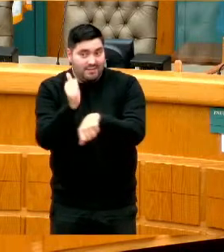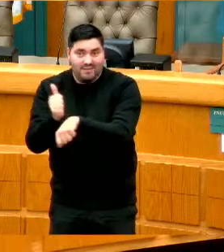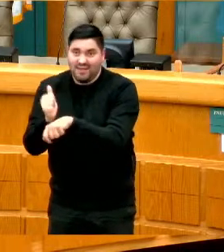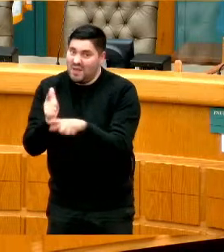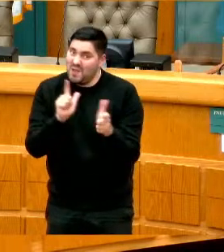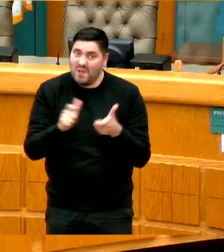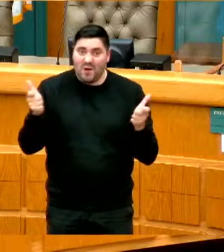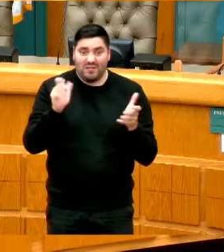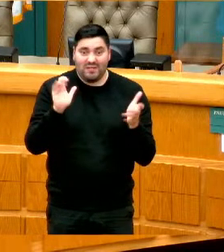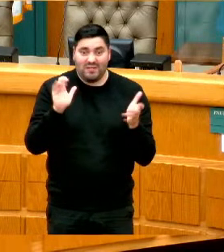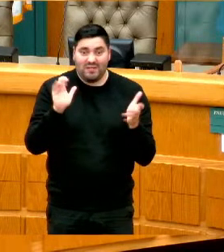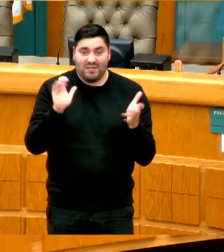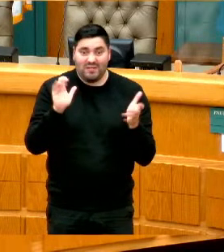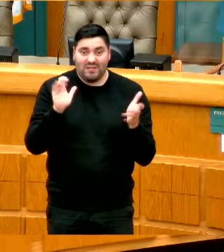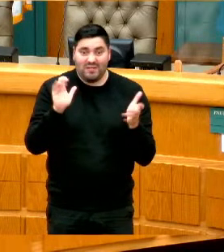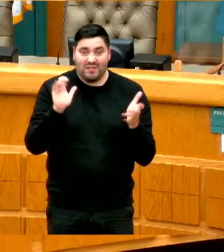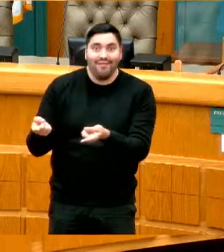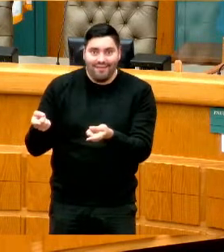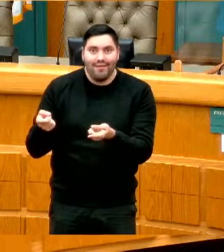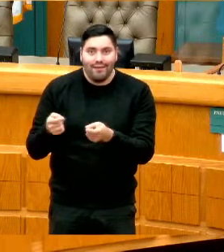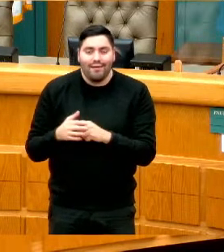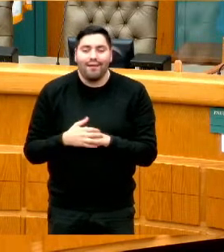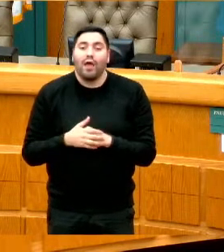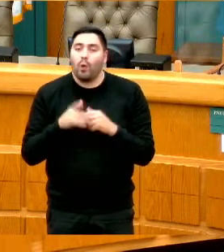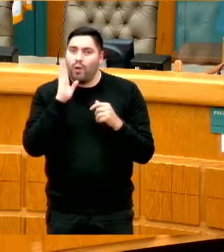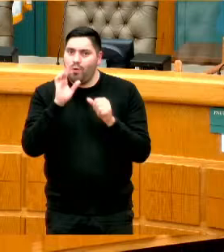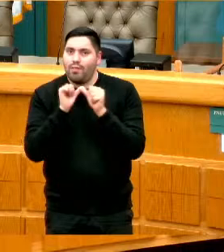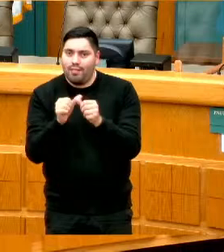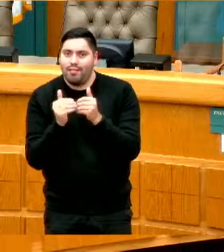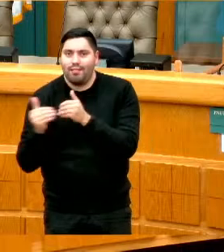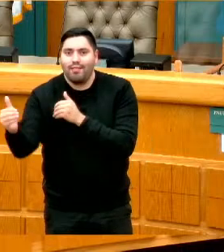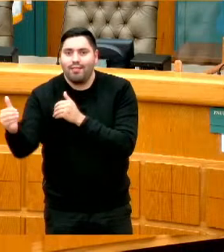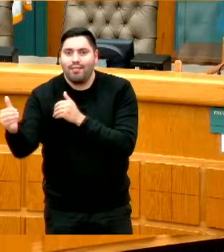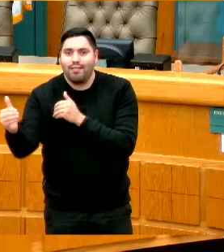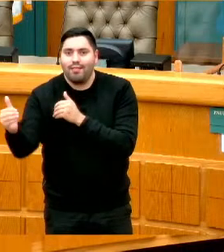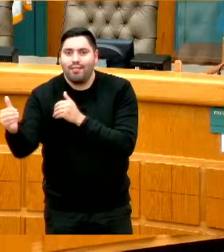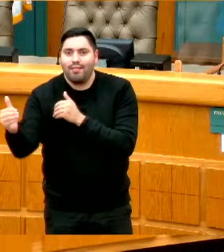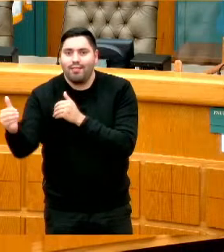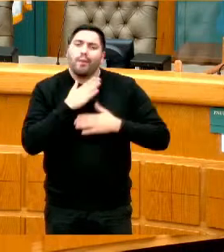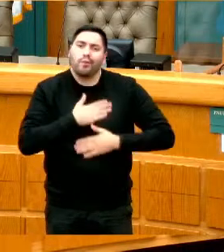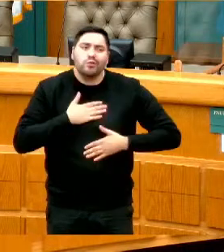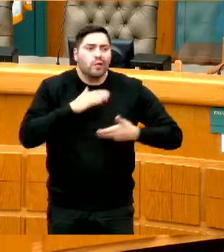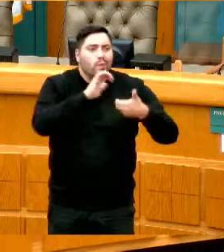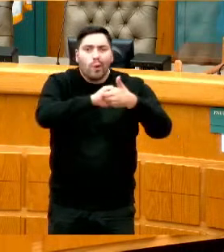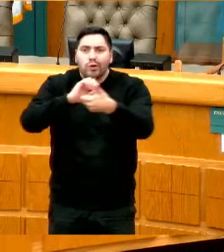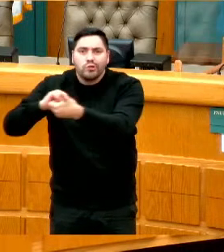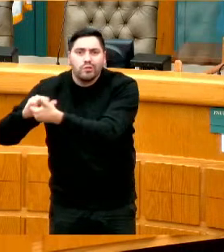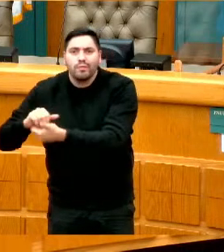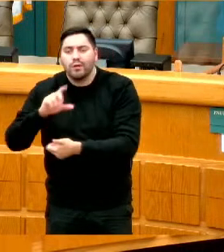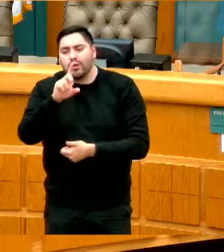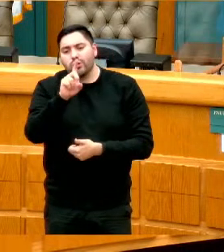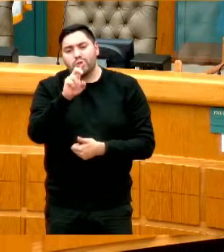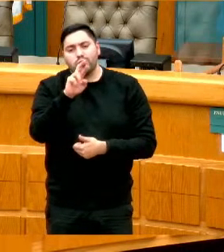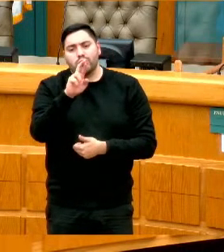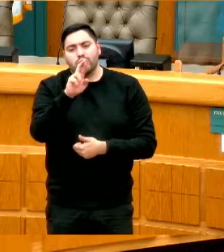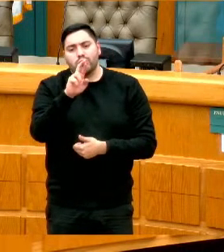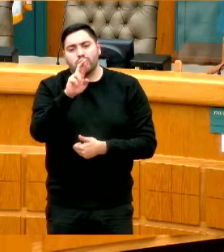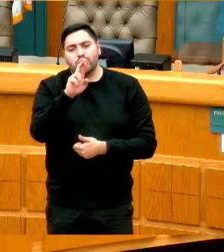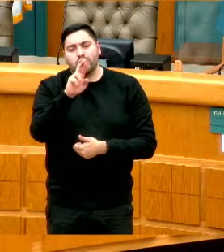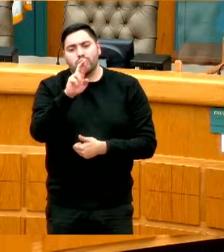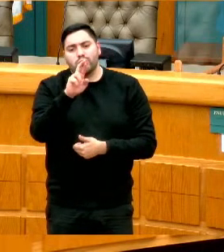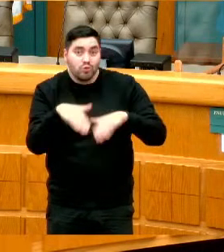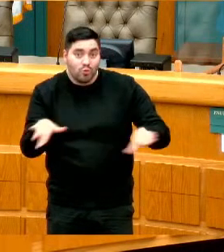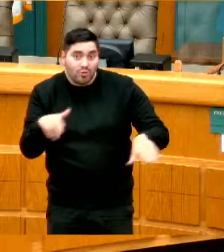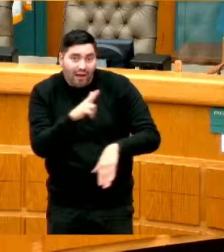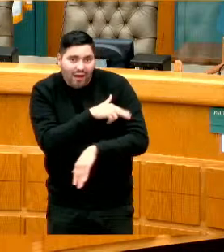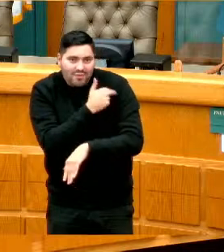continue to do that as we move forward. We appreciate the partnership of others as well. Driscoll Children's Hospital is one of our